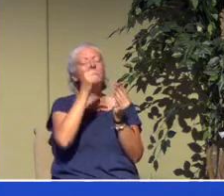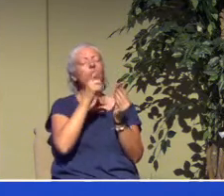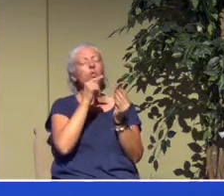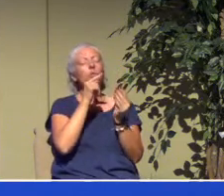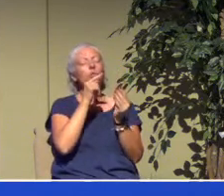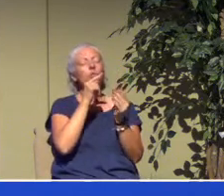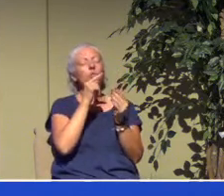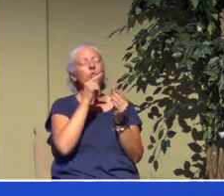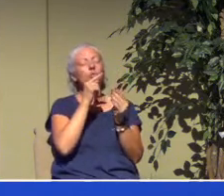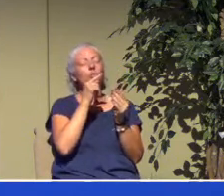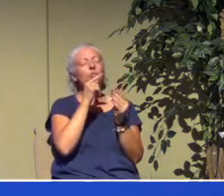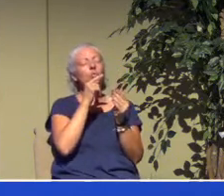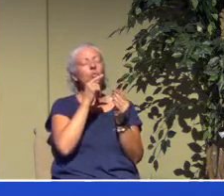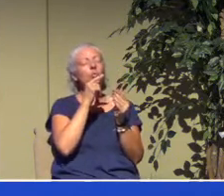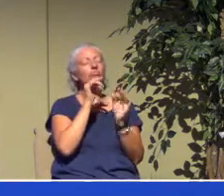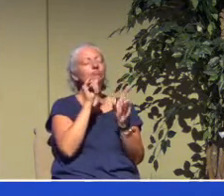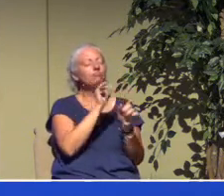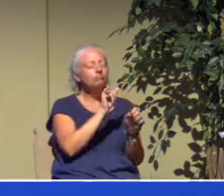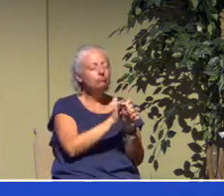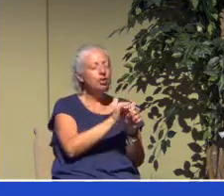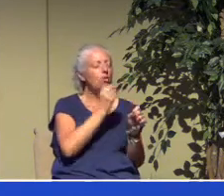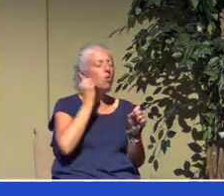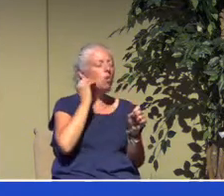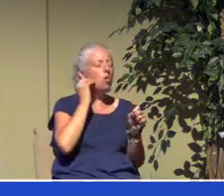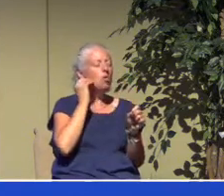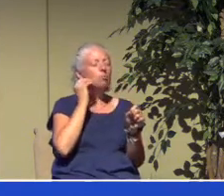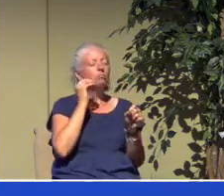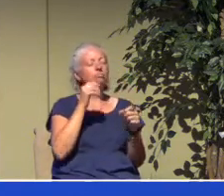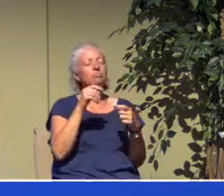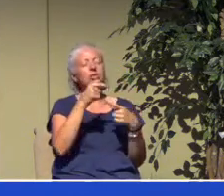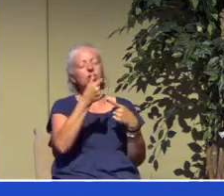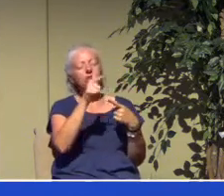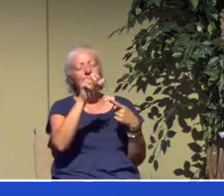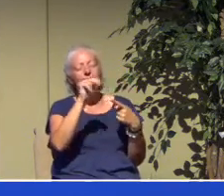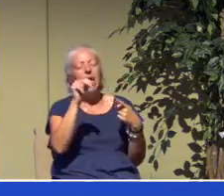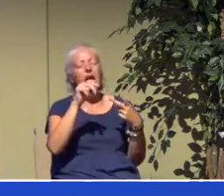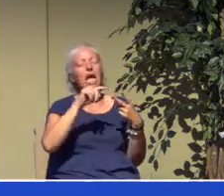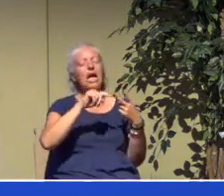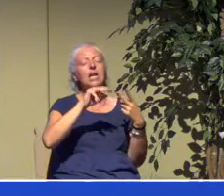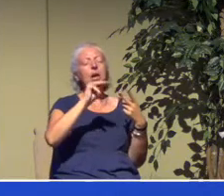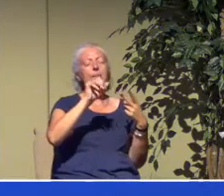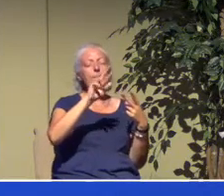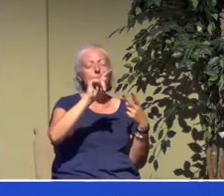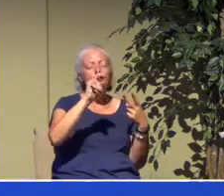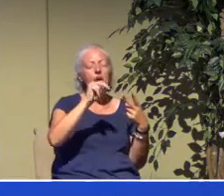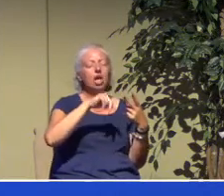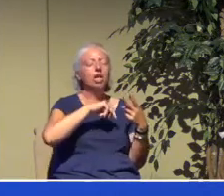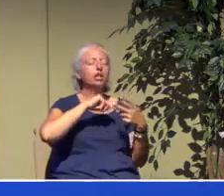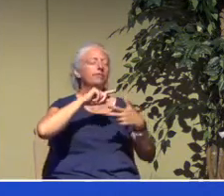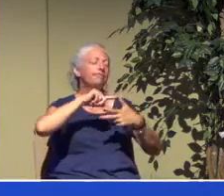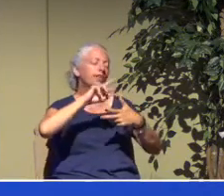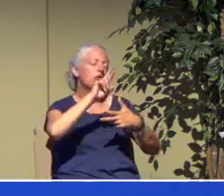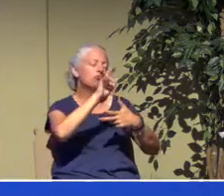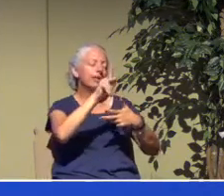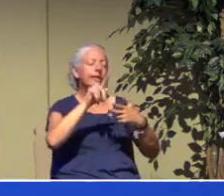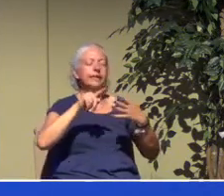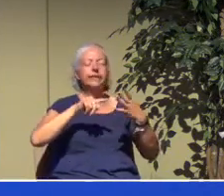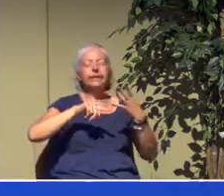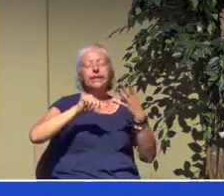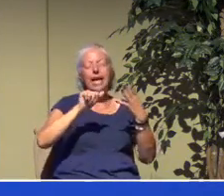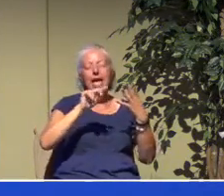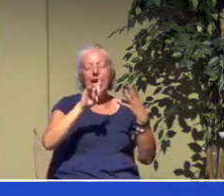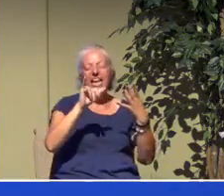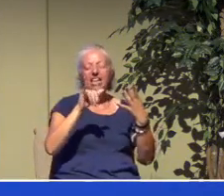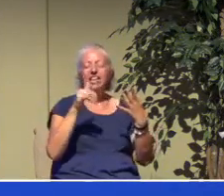listed in your bulletin as well, for Glenn, for Martin, Eve, and Andy, and Rick, and others in our congregation, Lord, that may